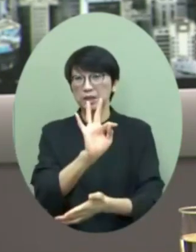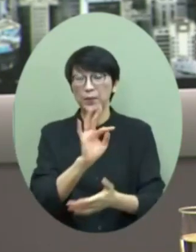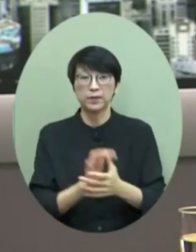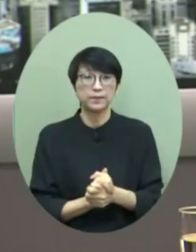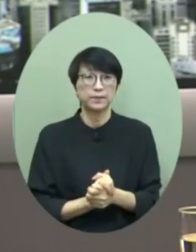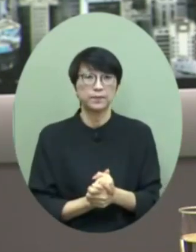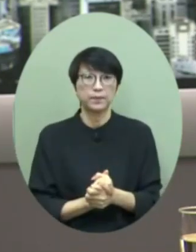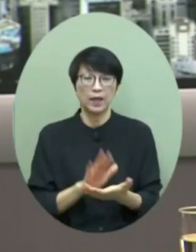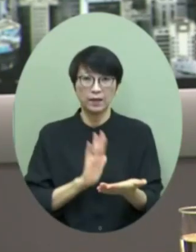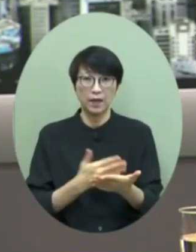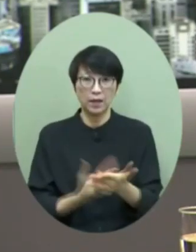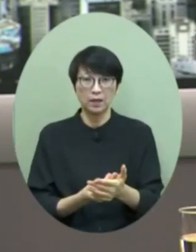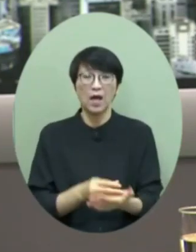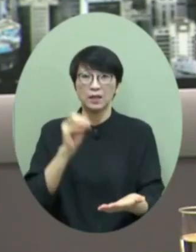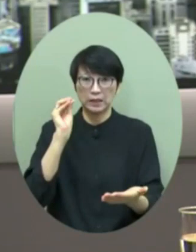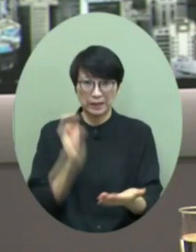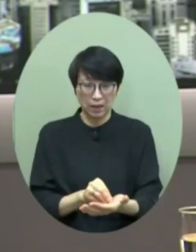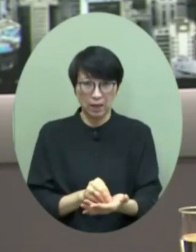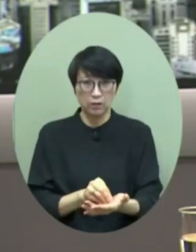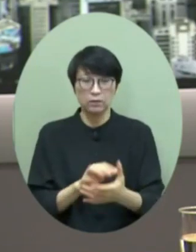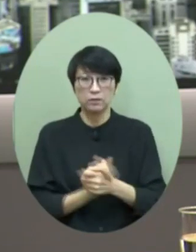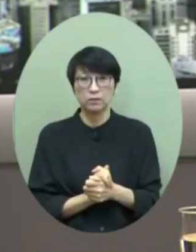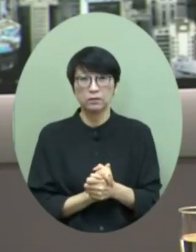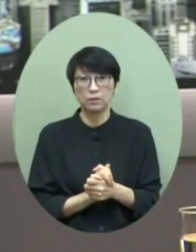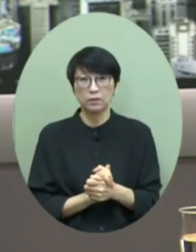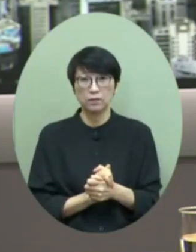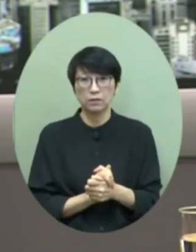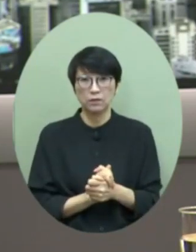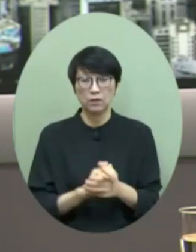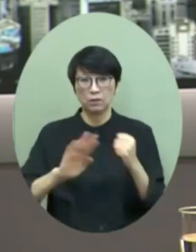dangerous activities that seriously jeopardize public health. The